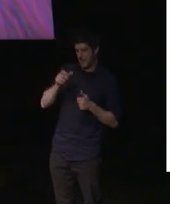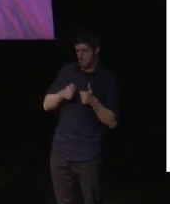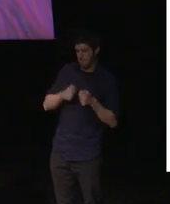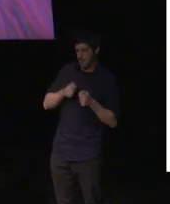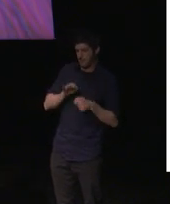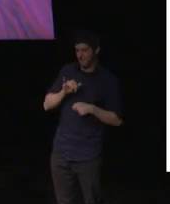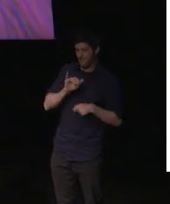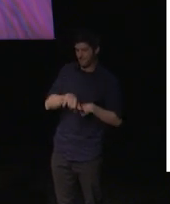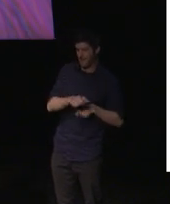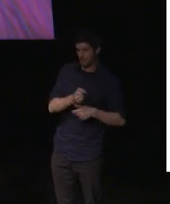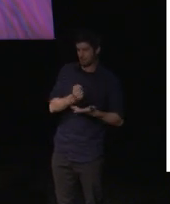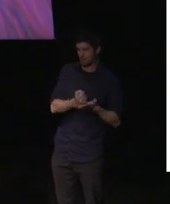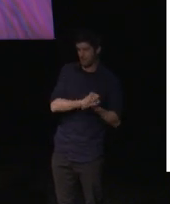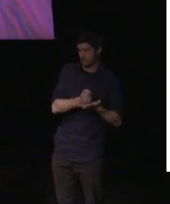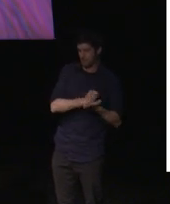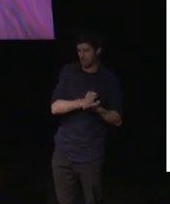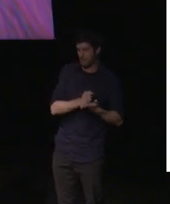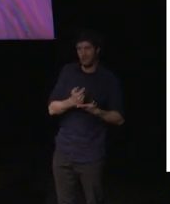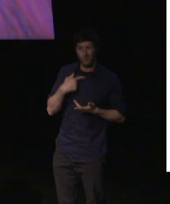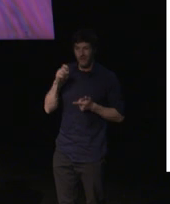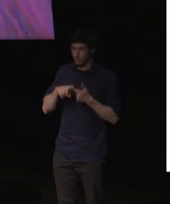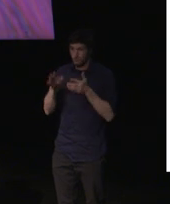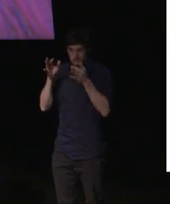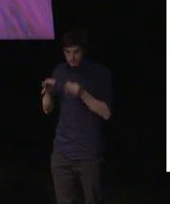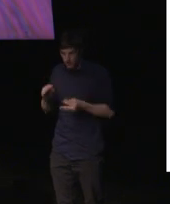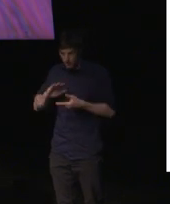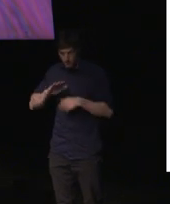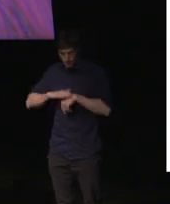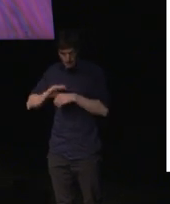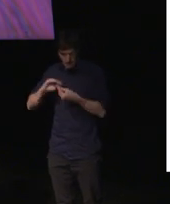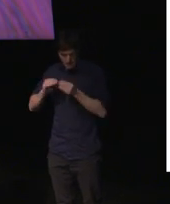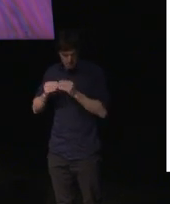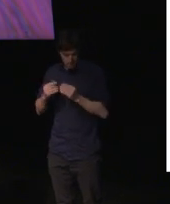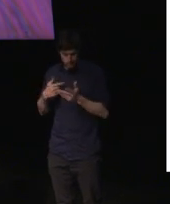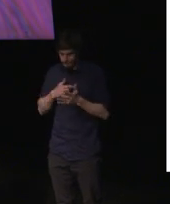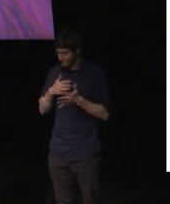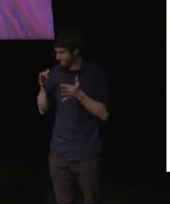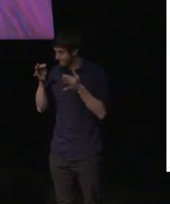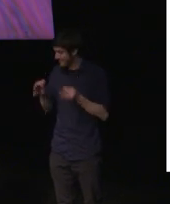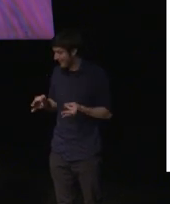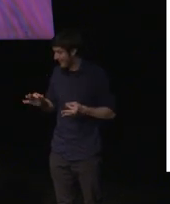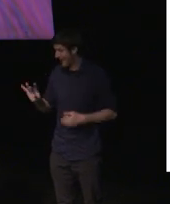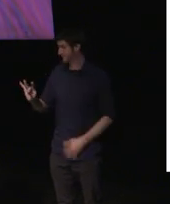needed to pick a number, so we picked 8. You know, that was really kind of it.